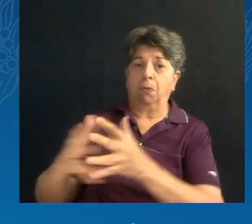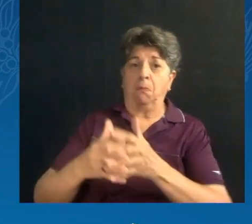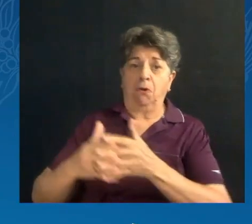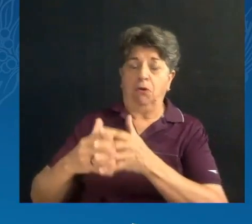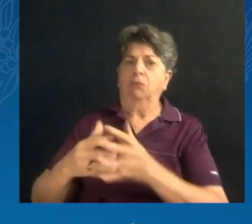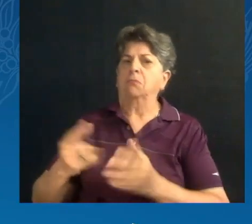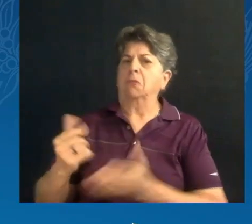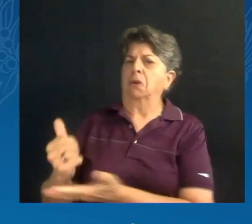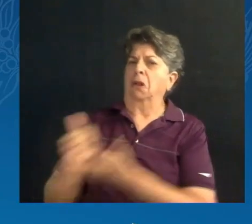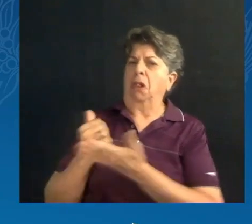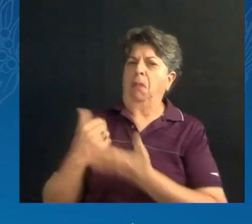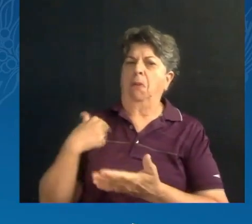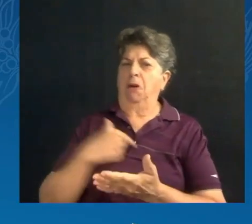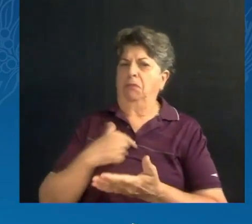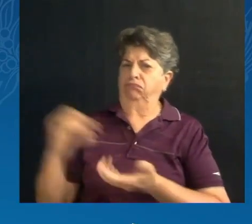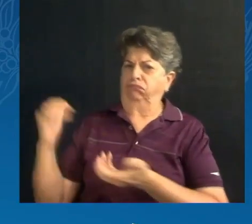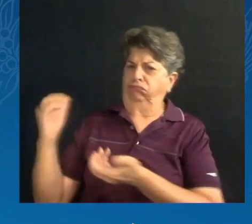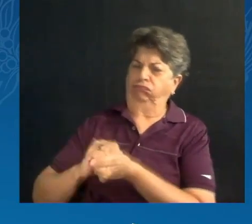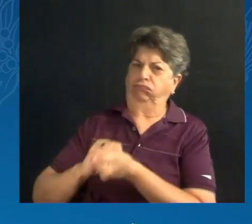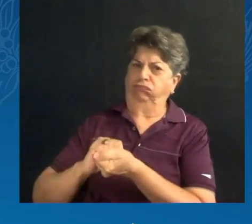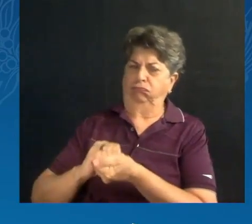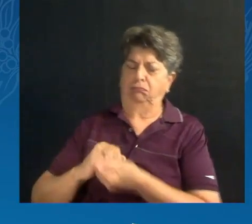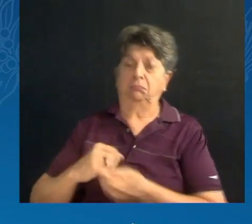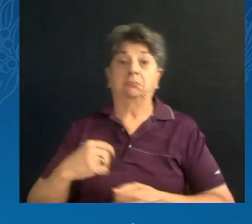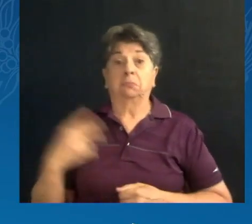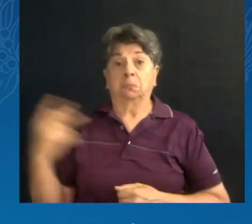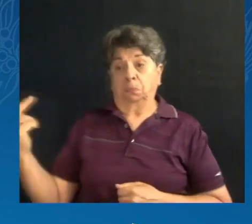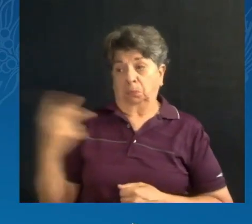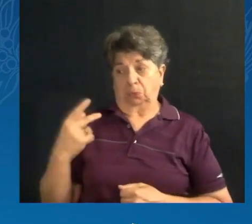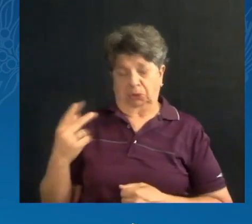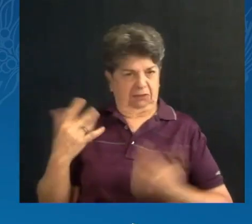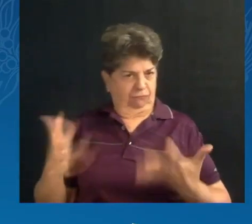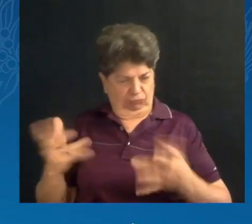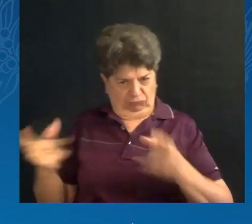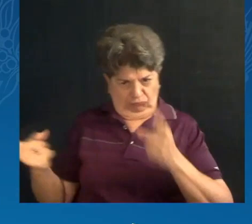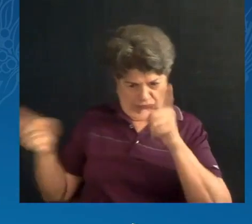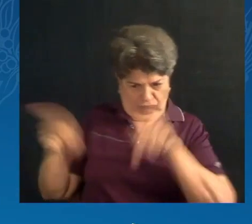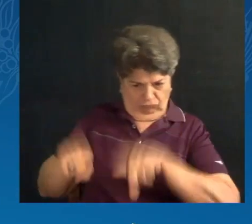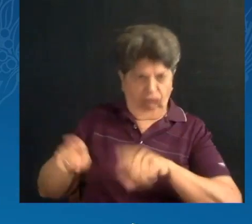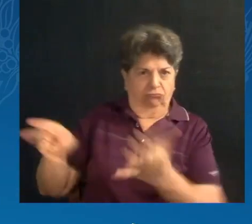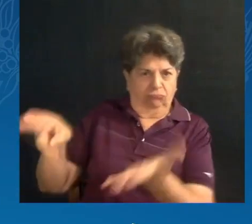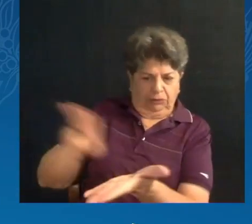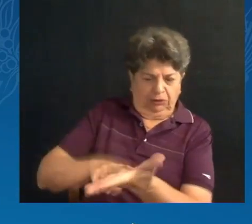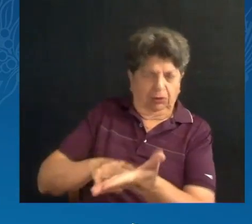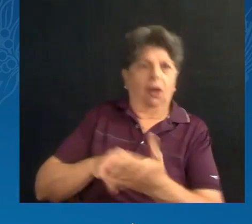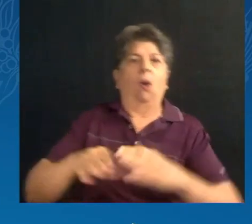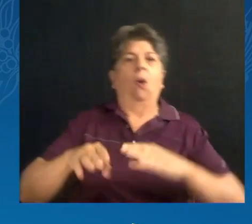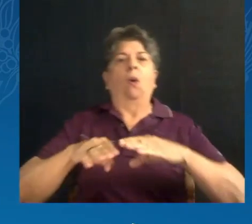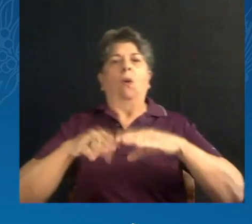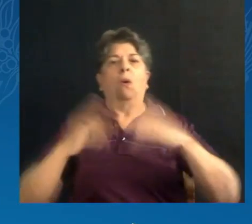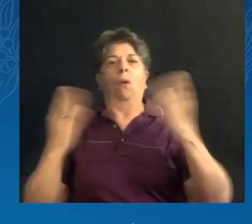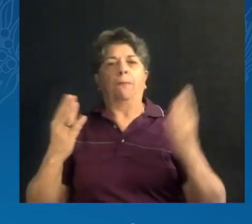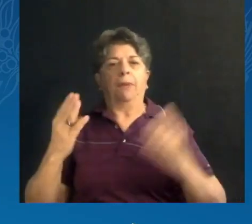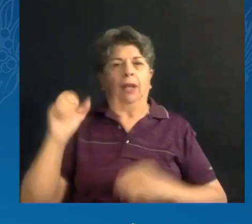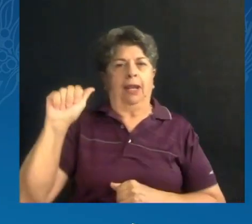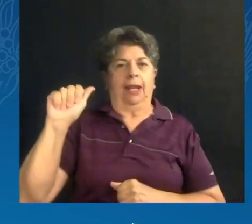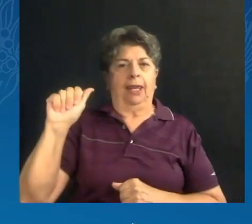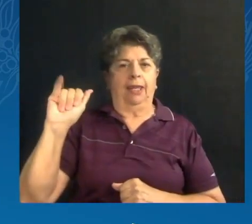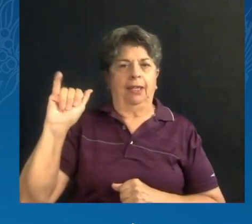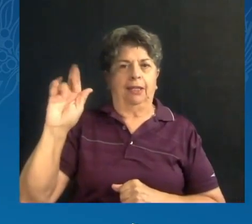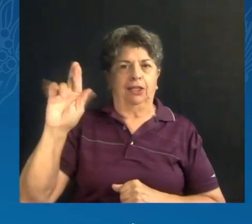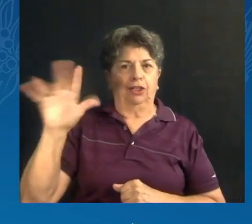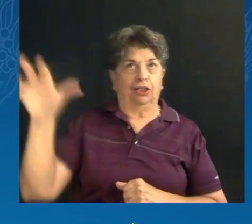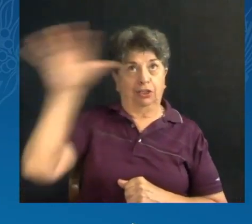Agreement you mentioned between Mongolia and US. I am excited that we are going to commence direct flights our